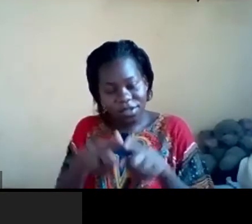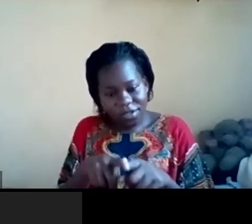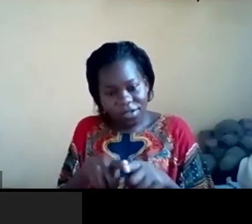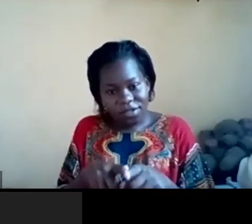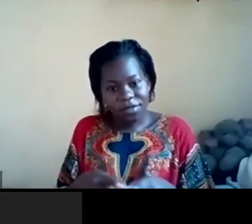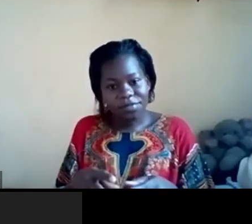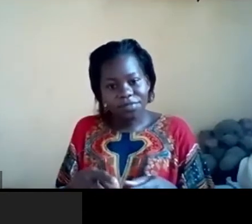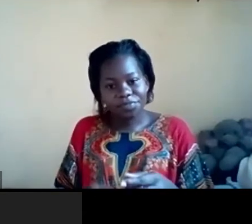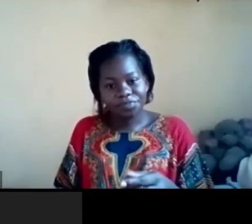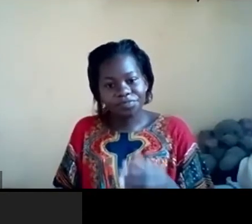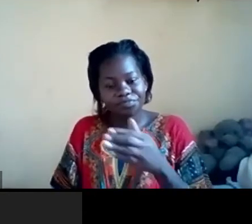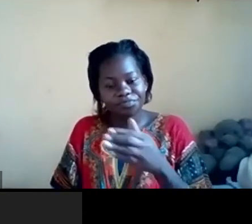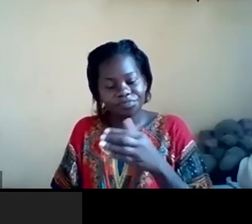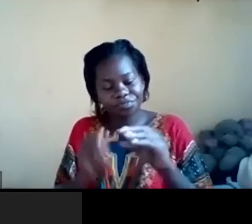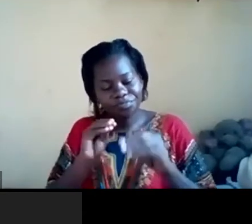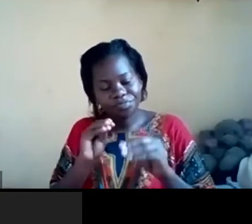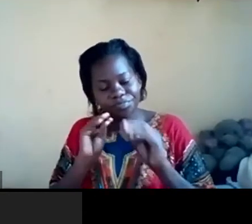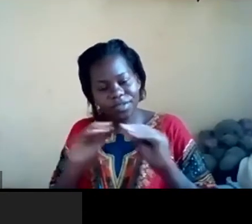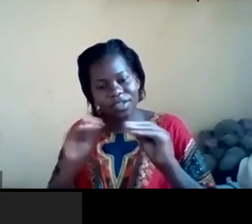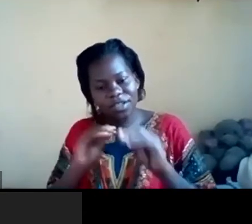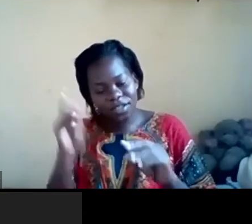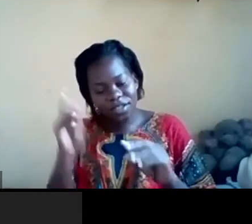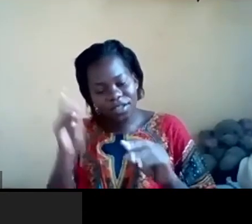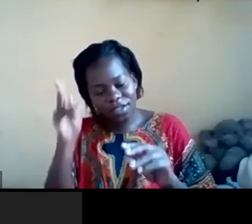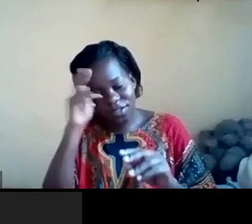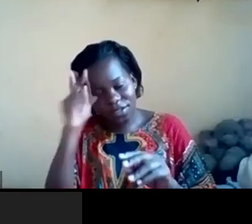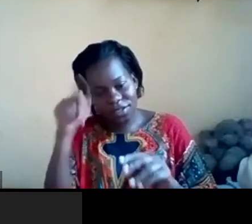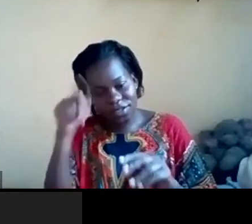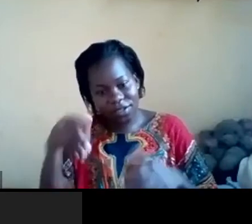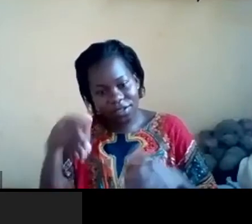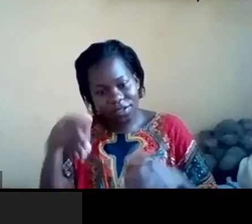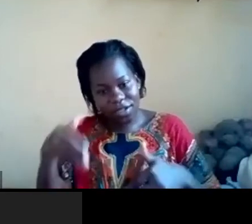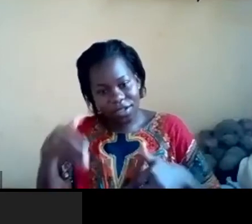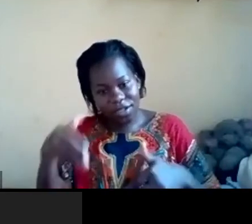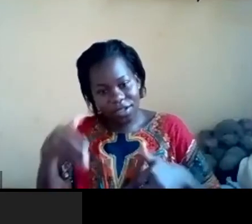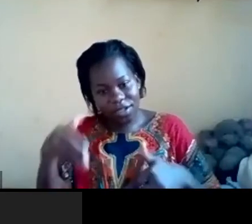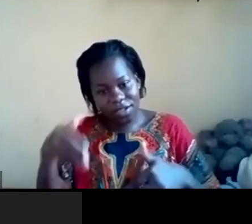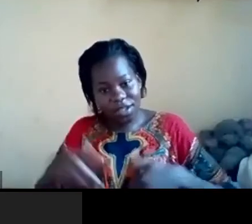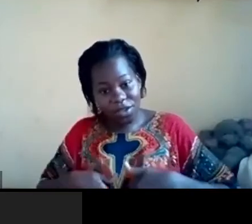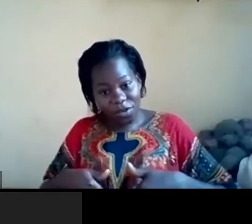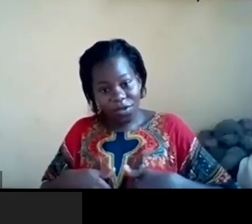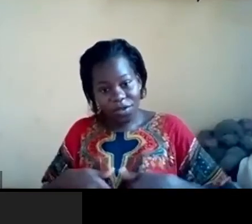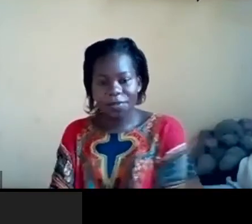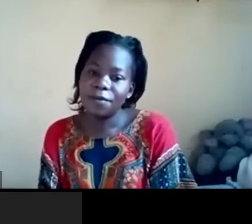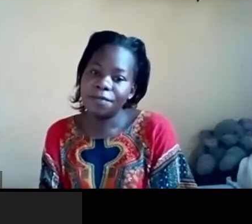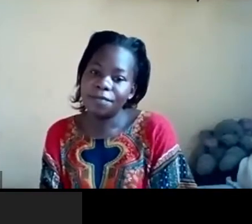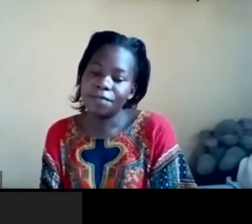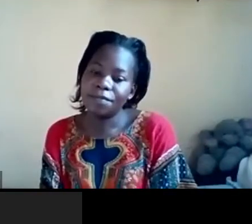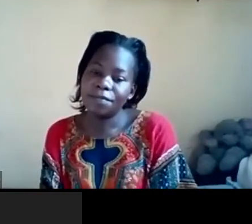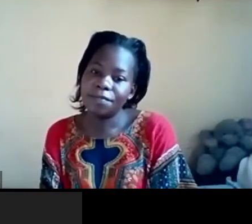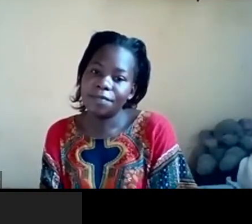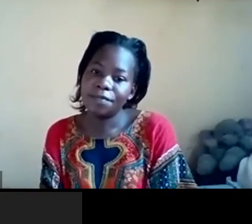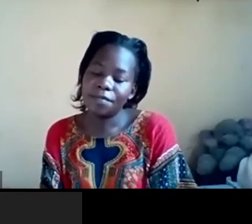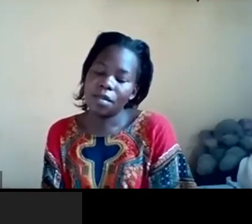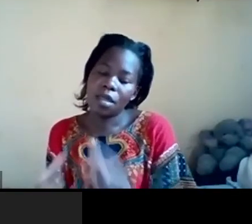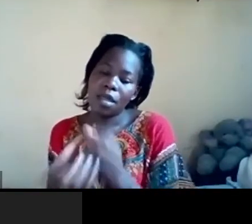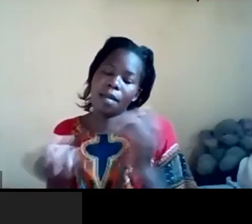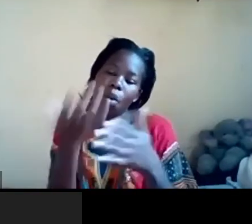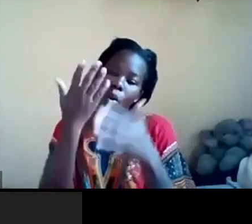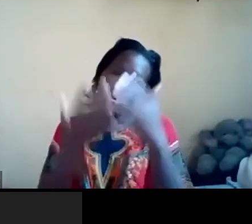the youth. Now, anyone who's on this call, including my colleagues at the UNDP, Bana, Hatija, and all the